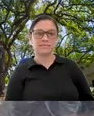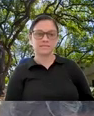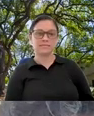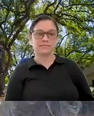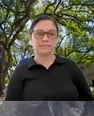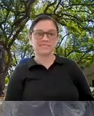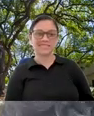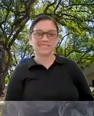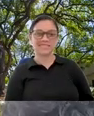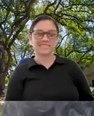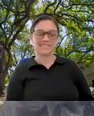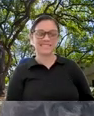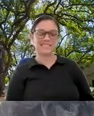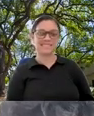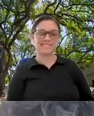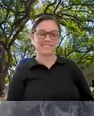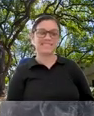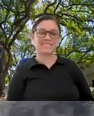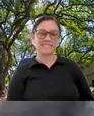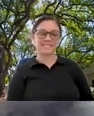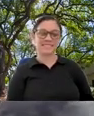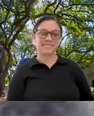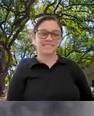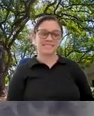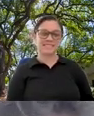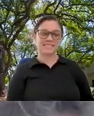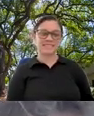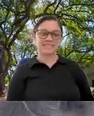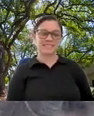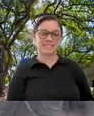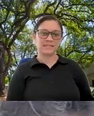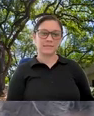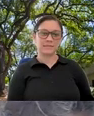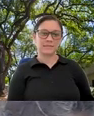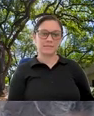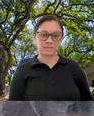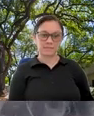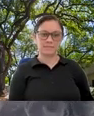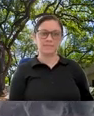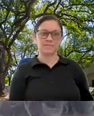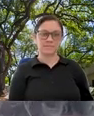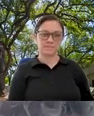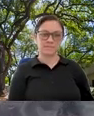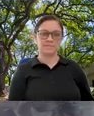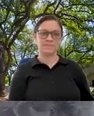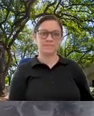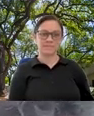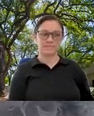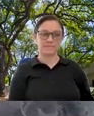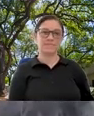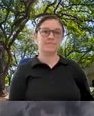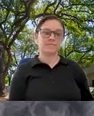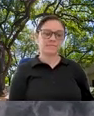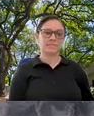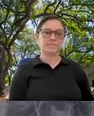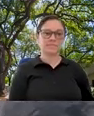coming. And thank you for listening. I want to mention we have a parking lot, and some of you probably are already familiar with